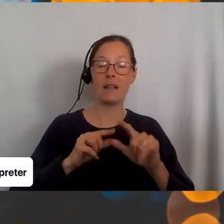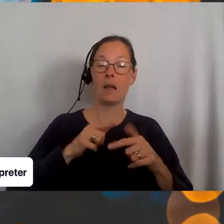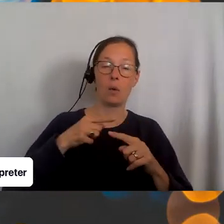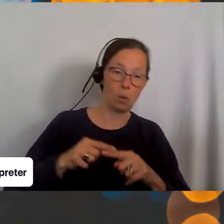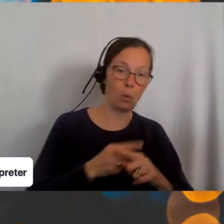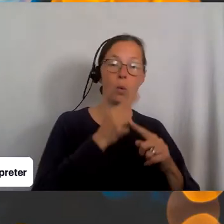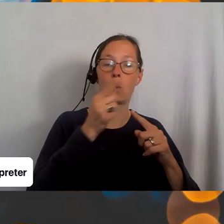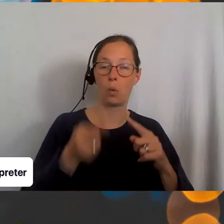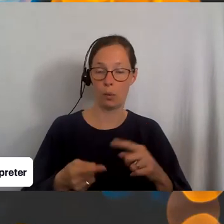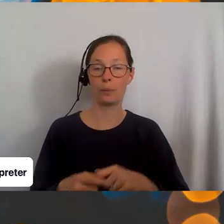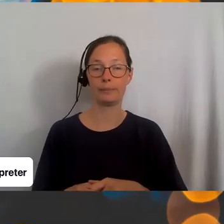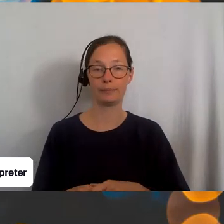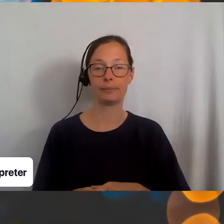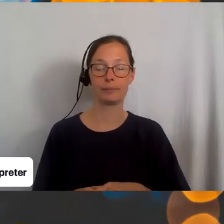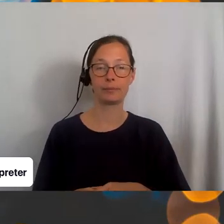Purl.